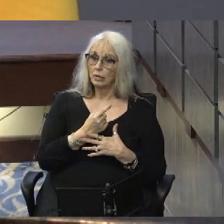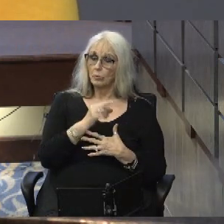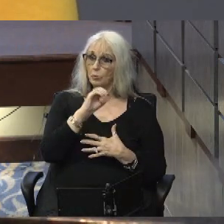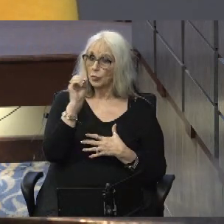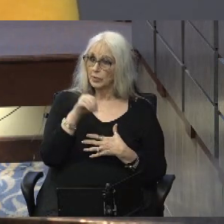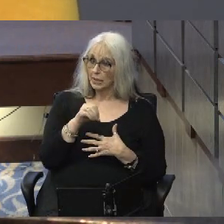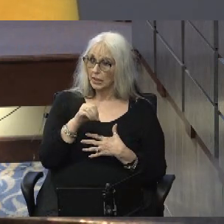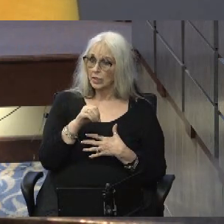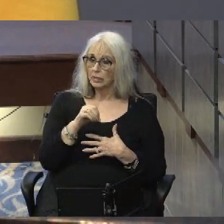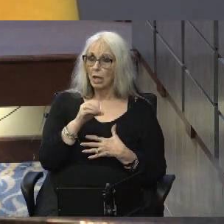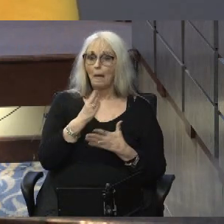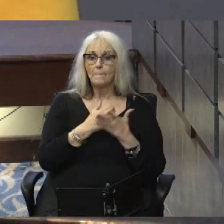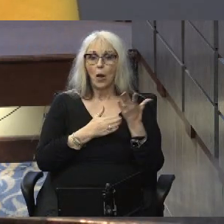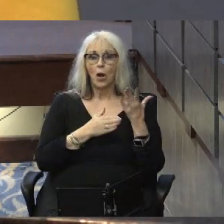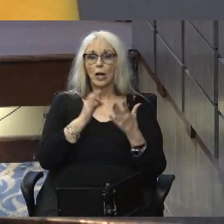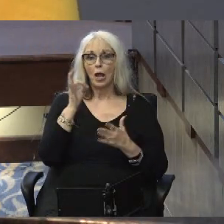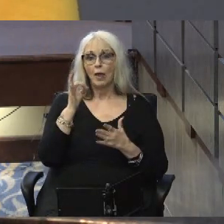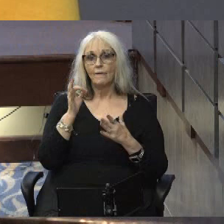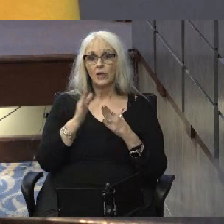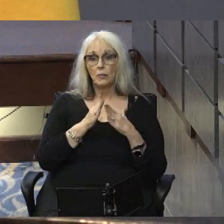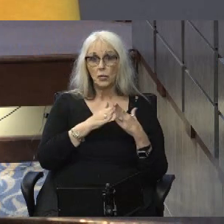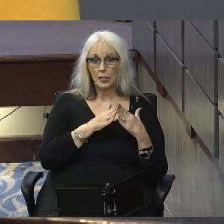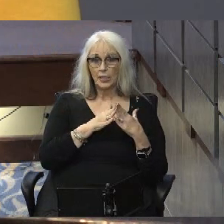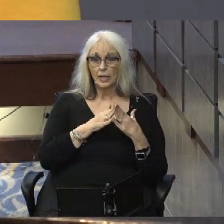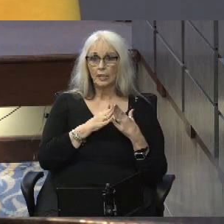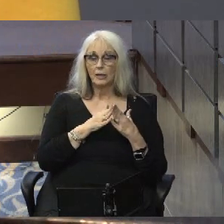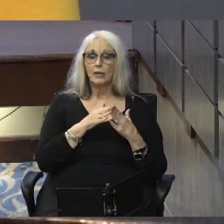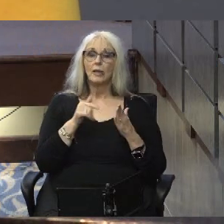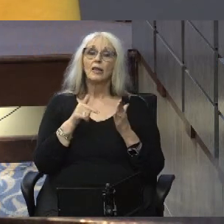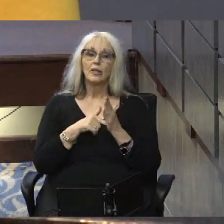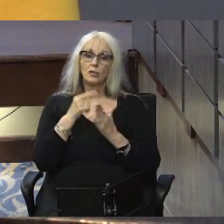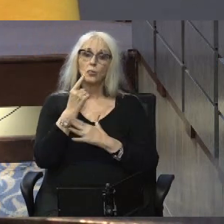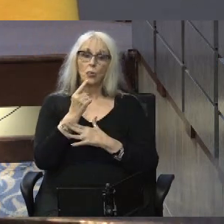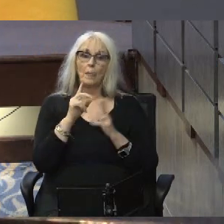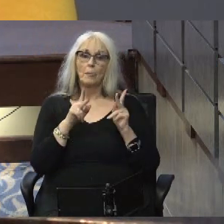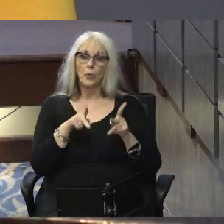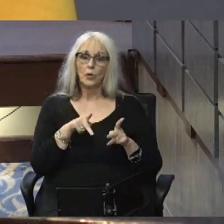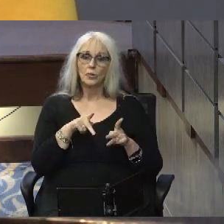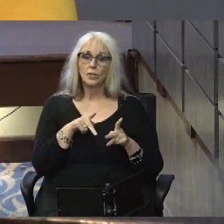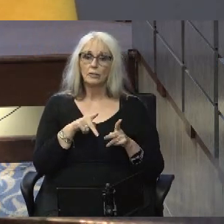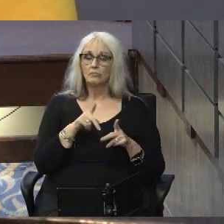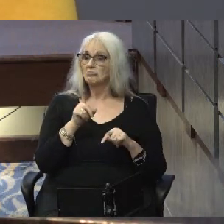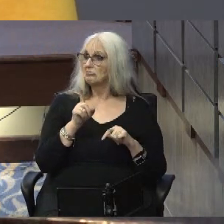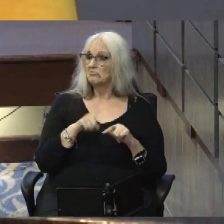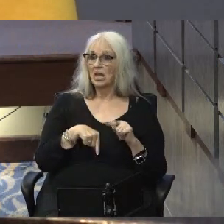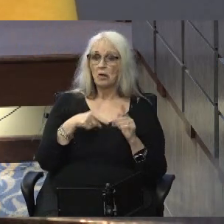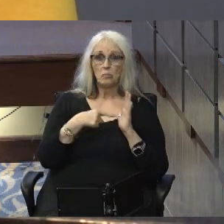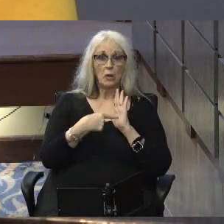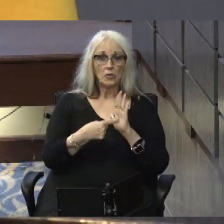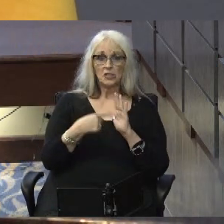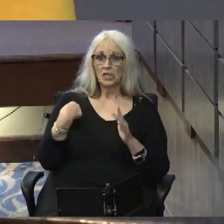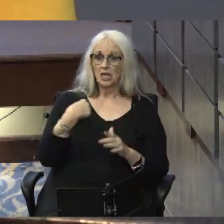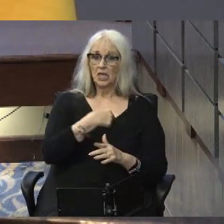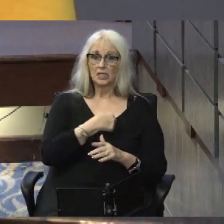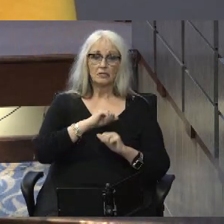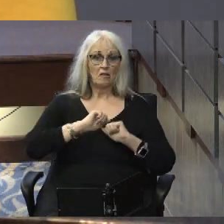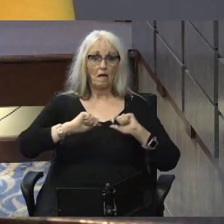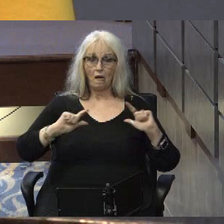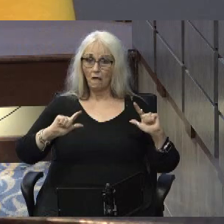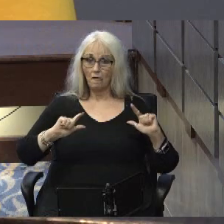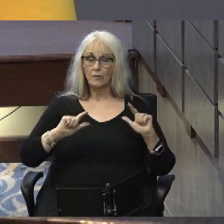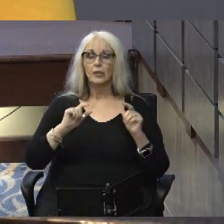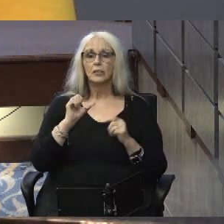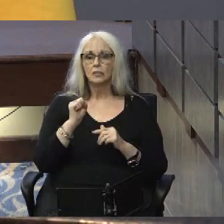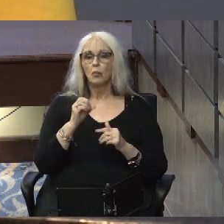percentage or part of our community, and this one person can't reflect us all. So, that's something that I